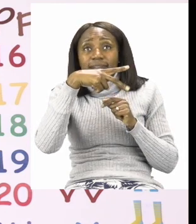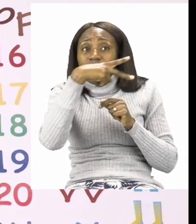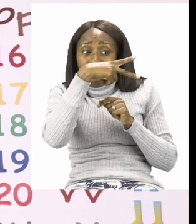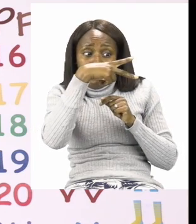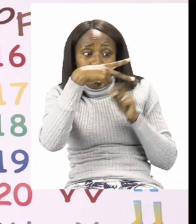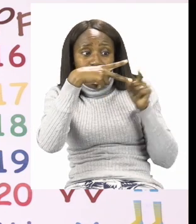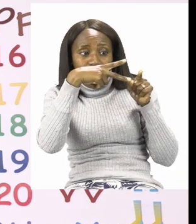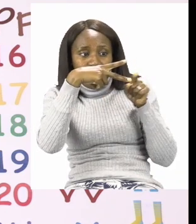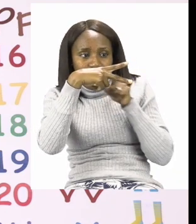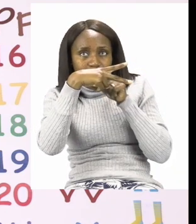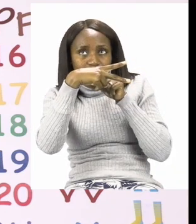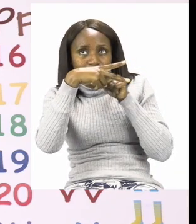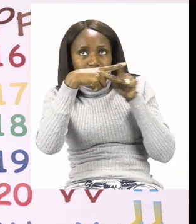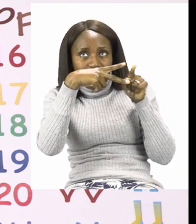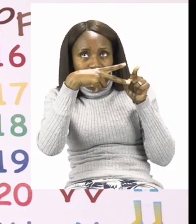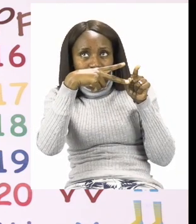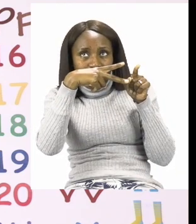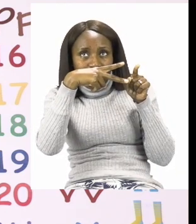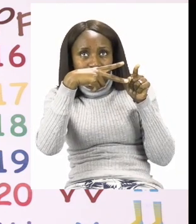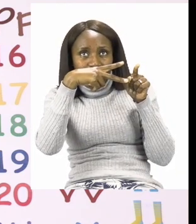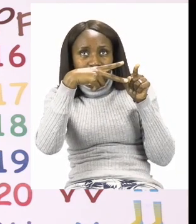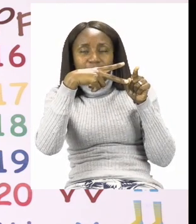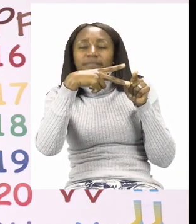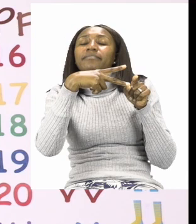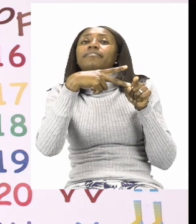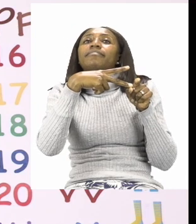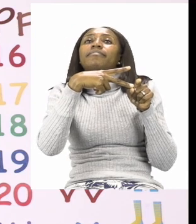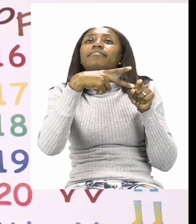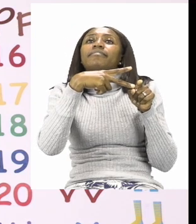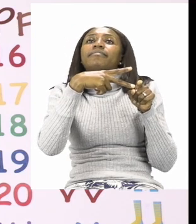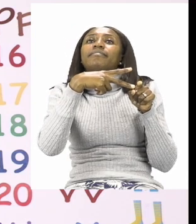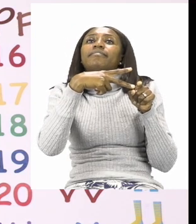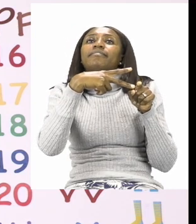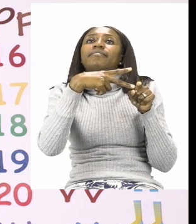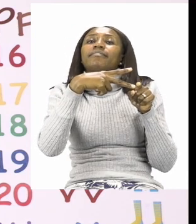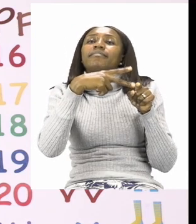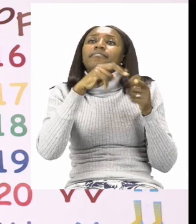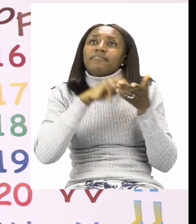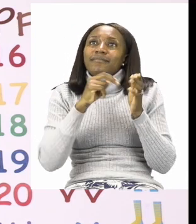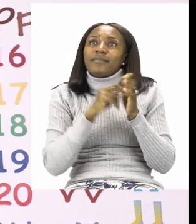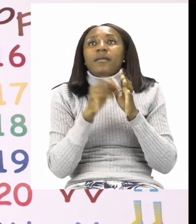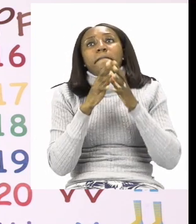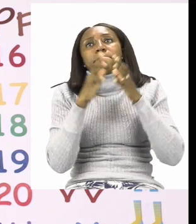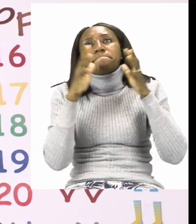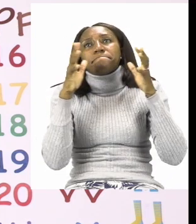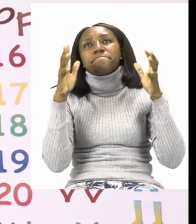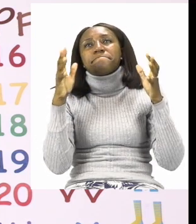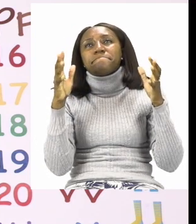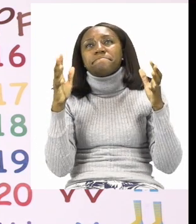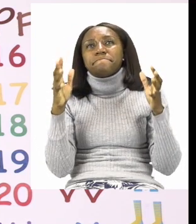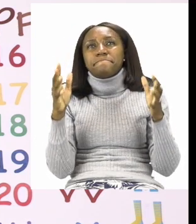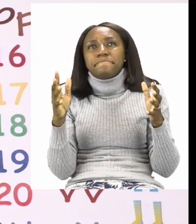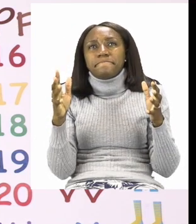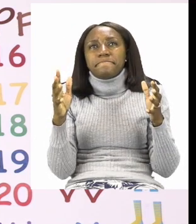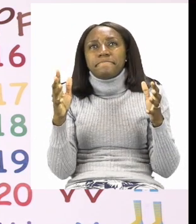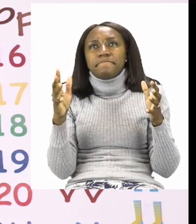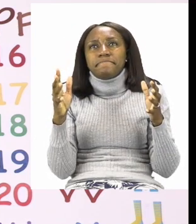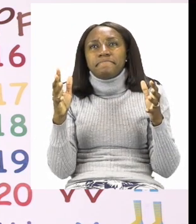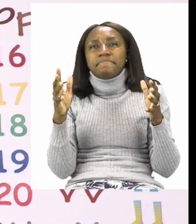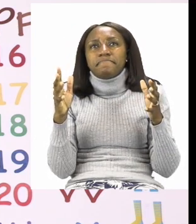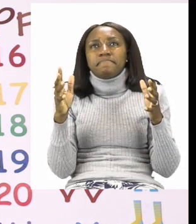and closes and opens again, then it means this means